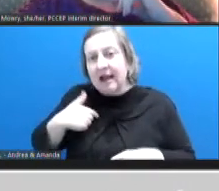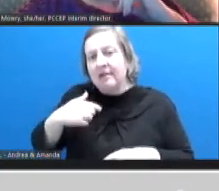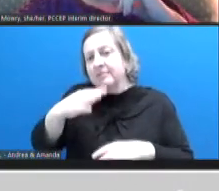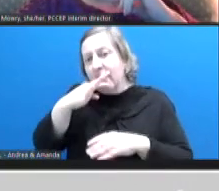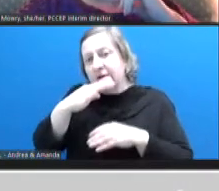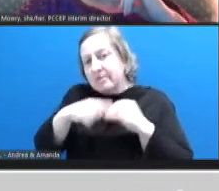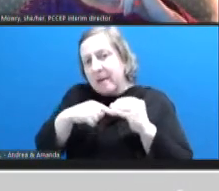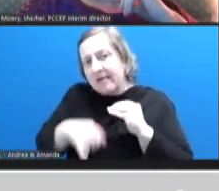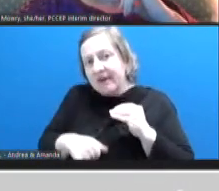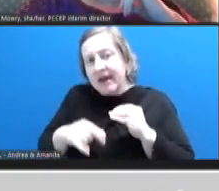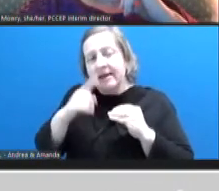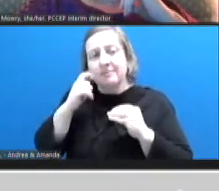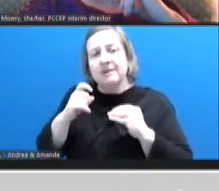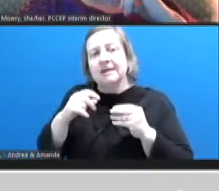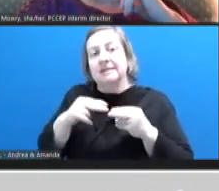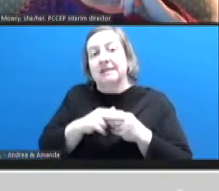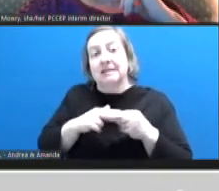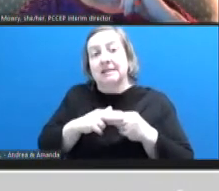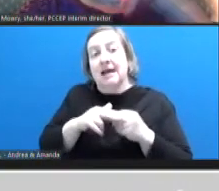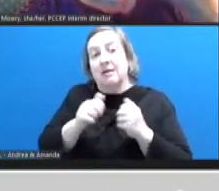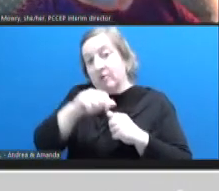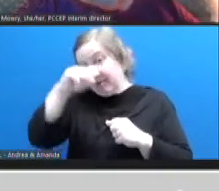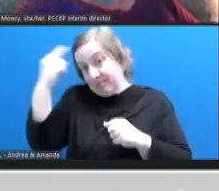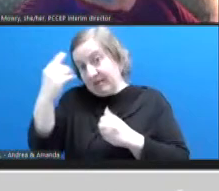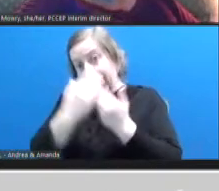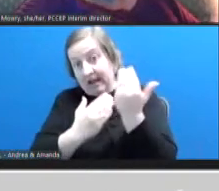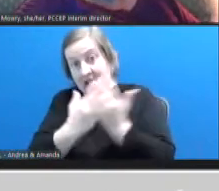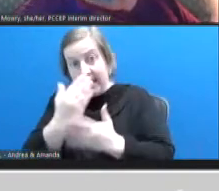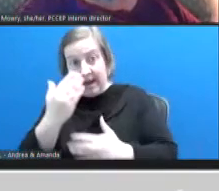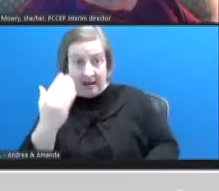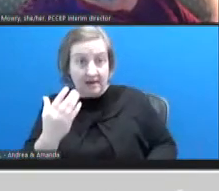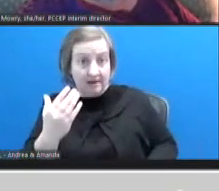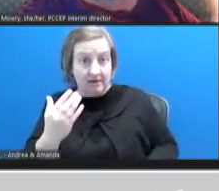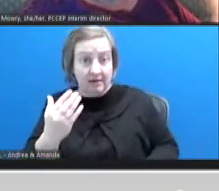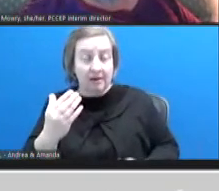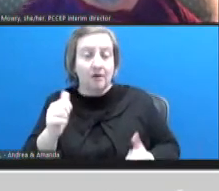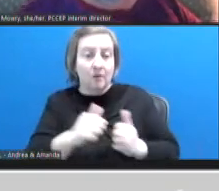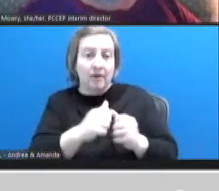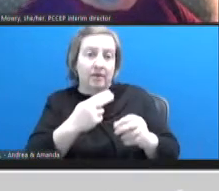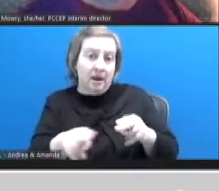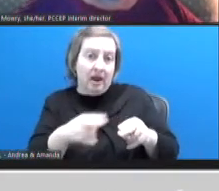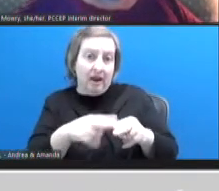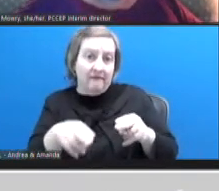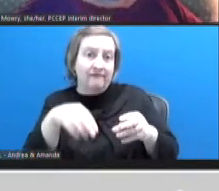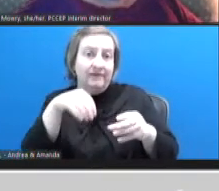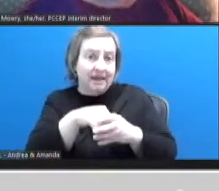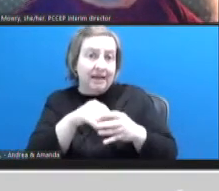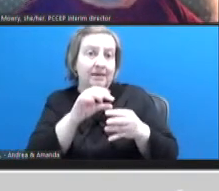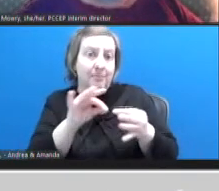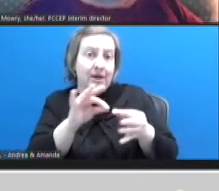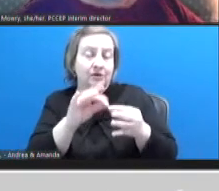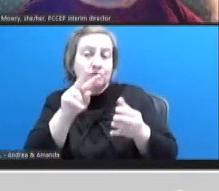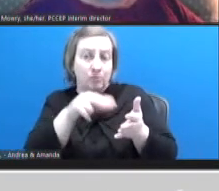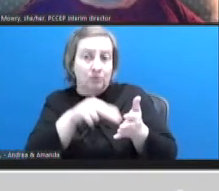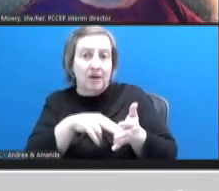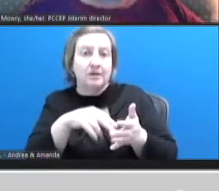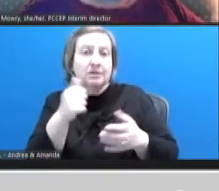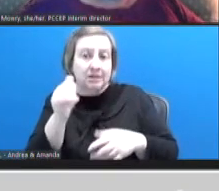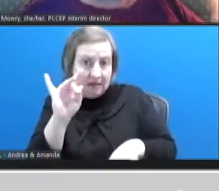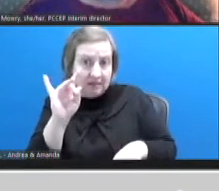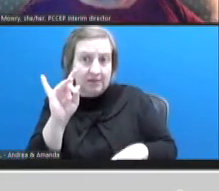that is about the slide with a Black hand bearing a knife within the mentioned